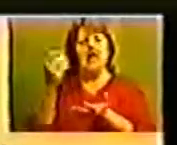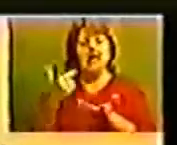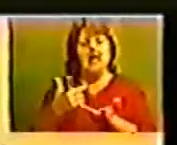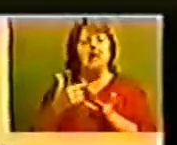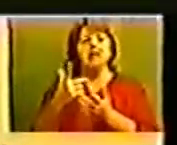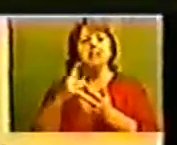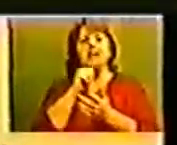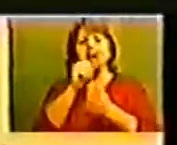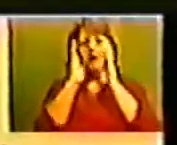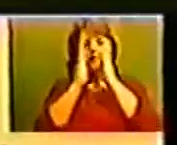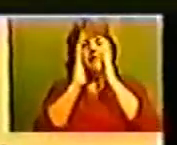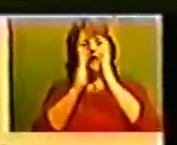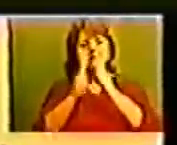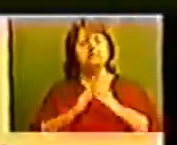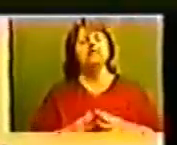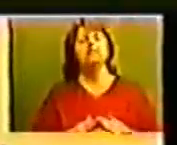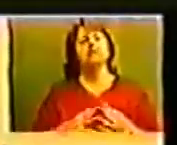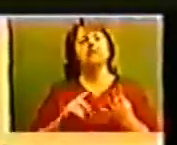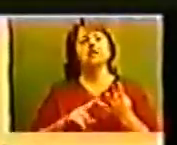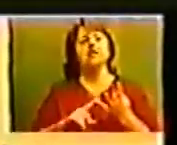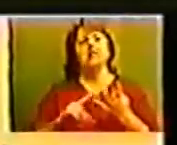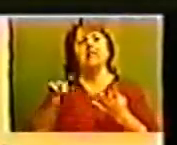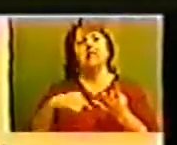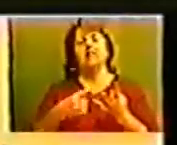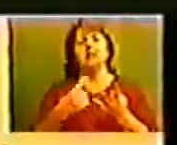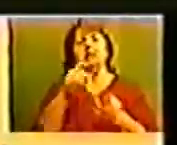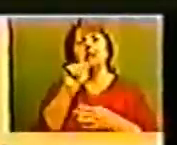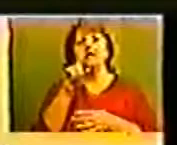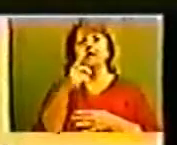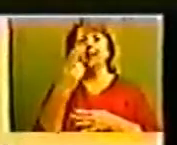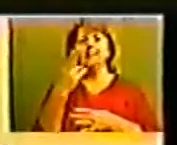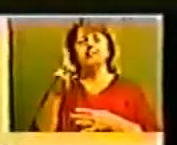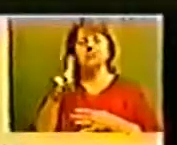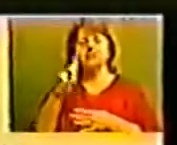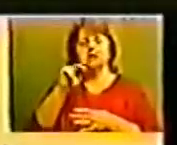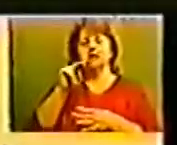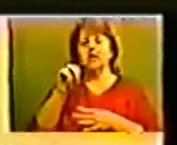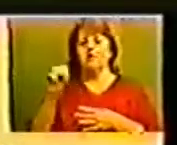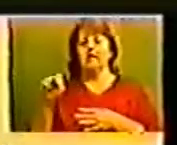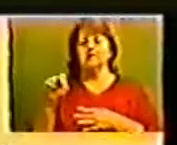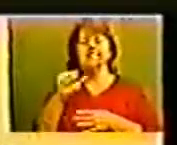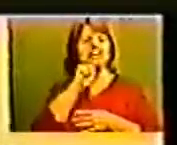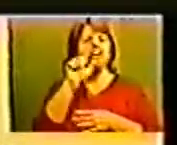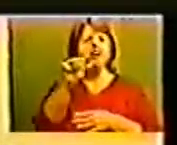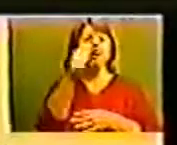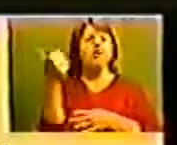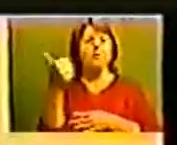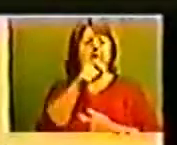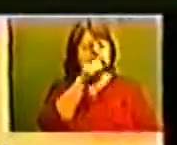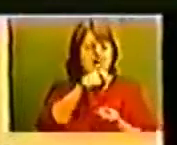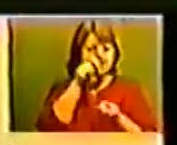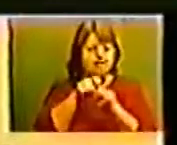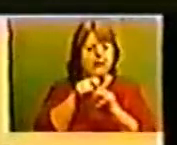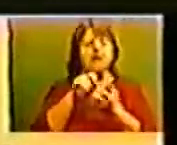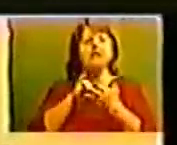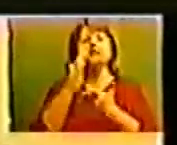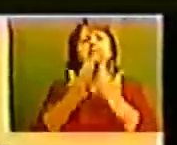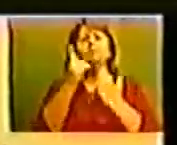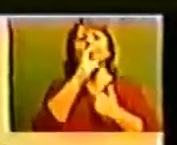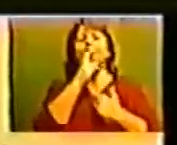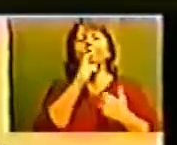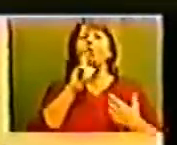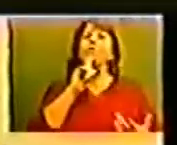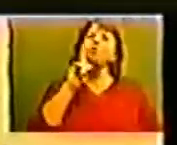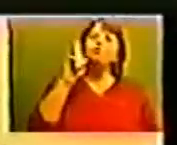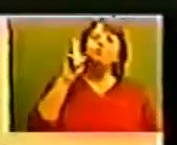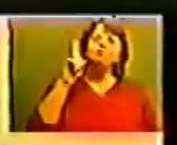both the hyperactive and the inattentive components. There's also ADHD-NOS, which stands for not otherwise specified. This is somebody who